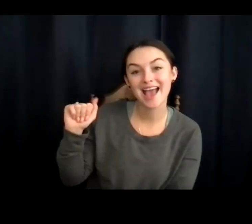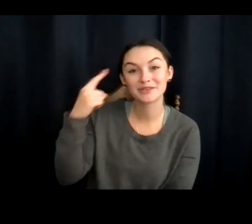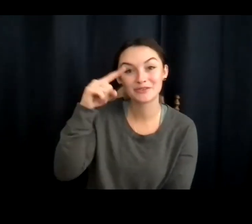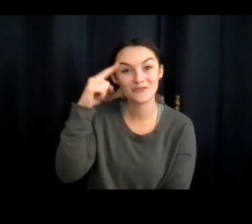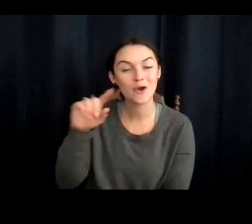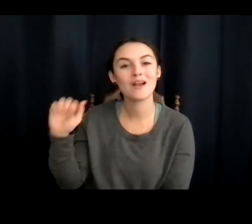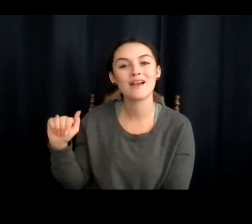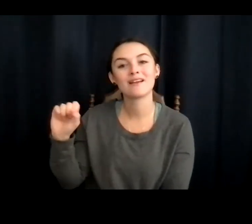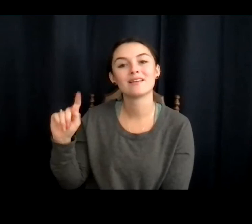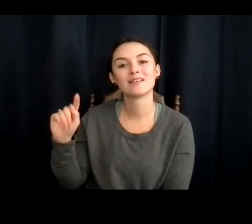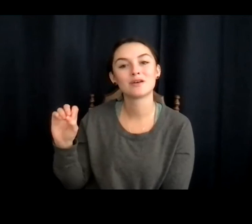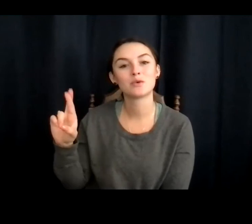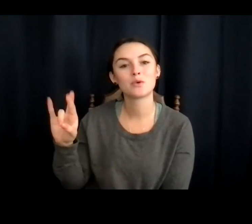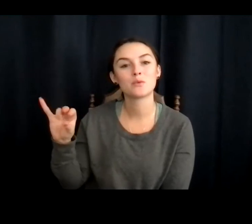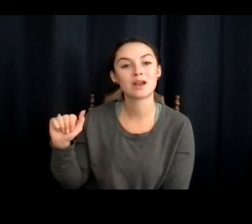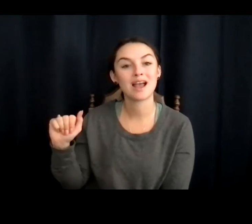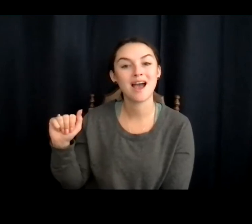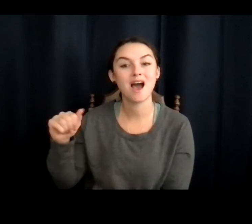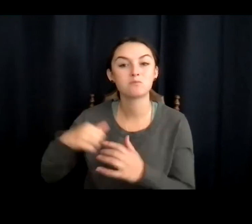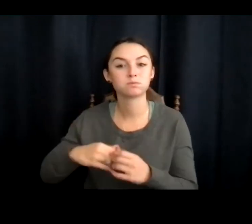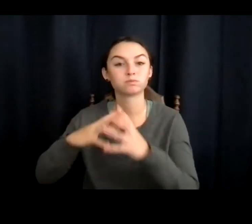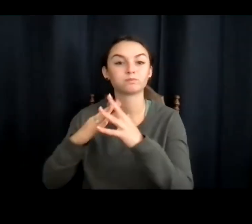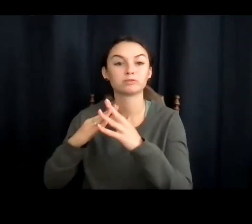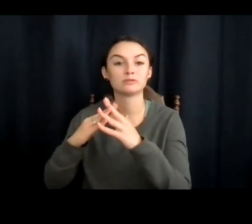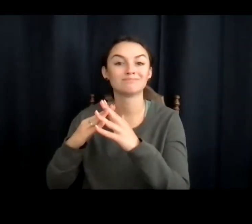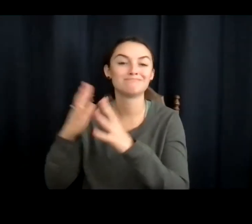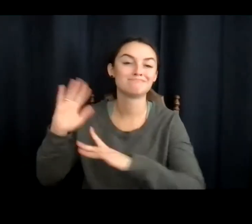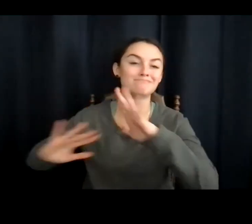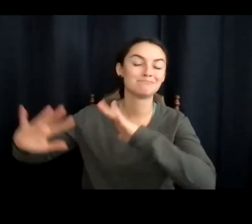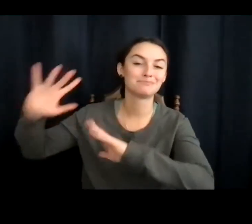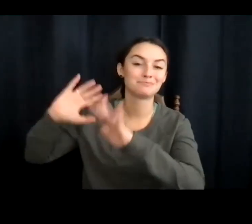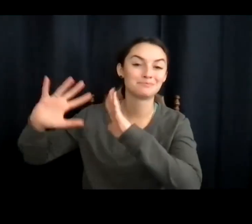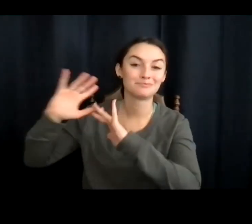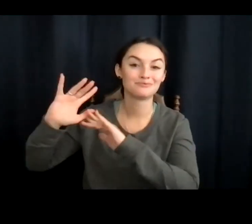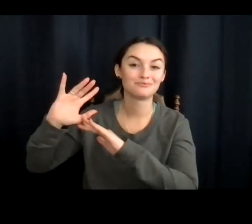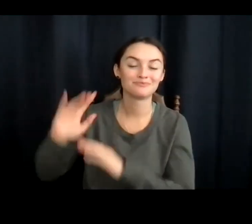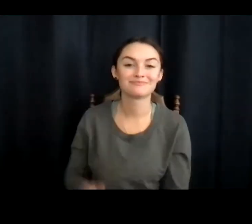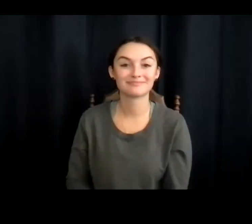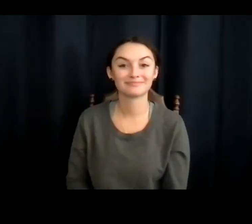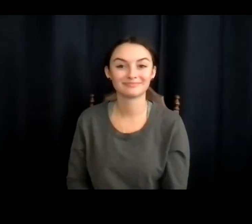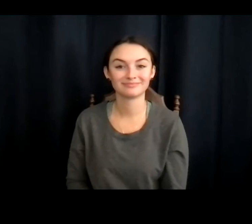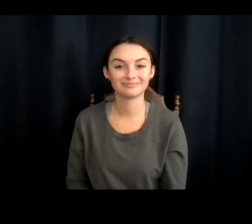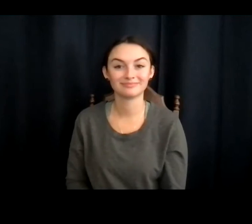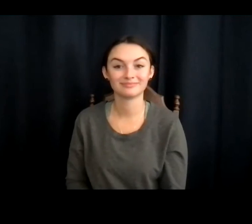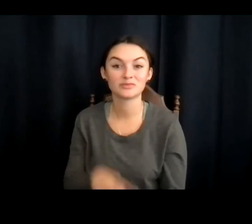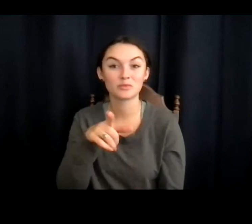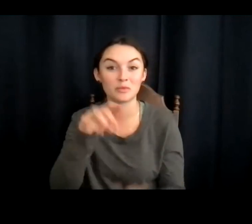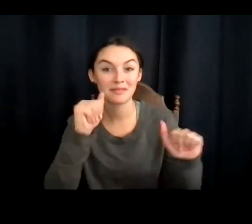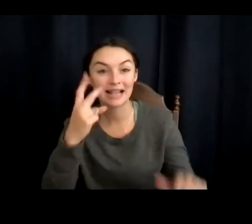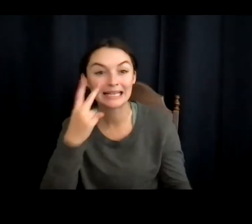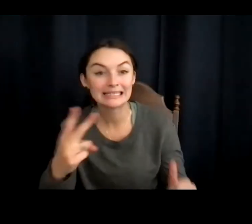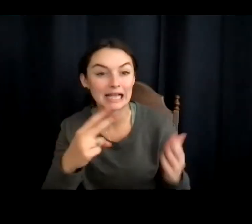fort built long ago. Trappers and Native Americans helped to make it grow. And you can see that you can get lots